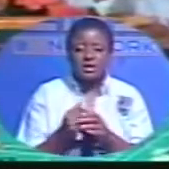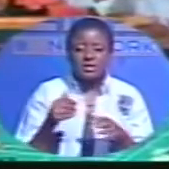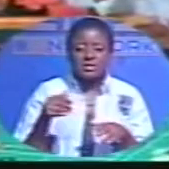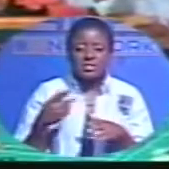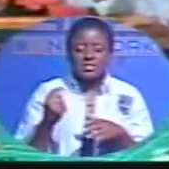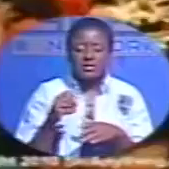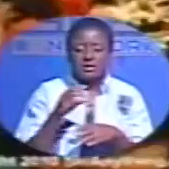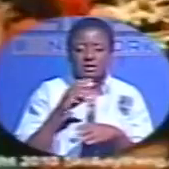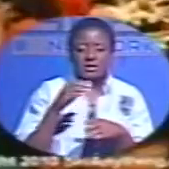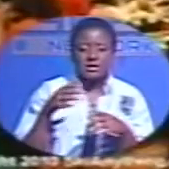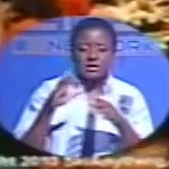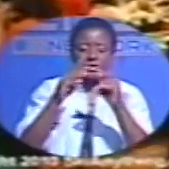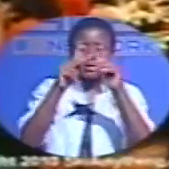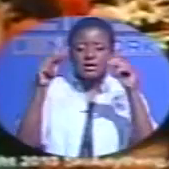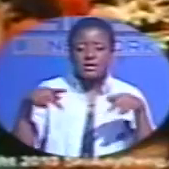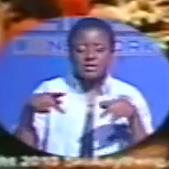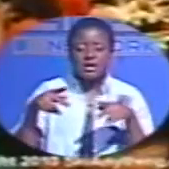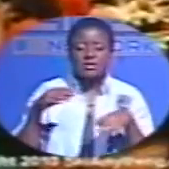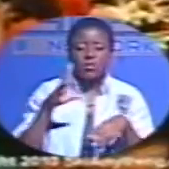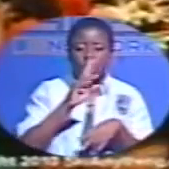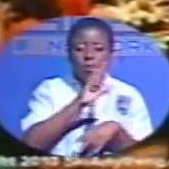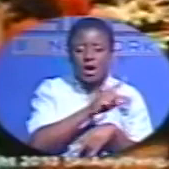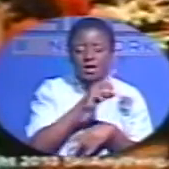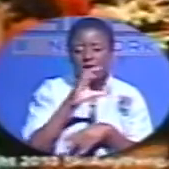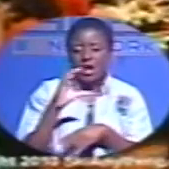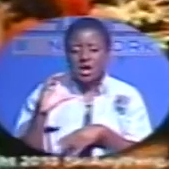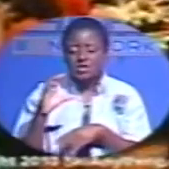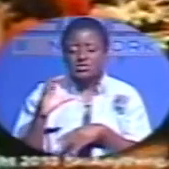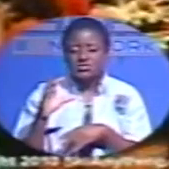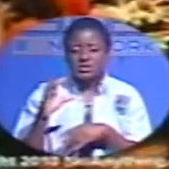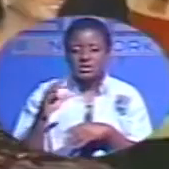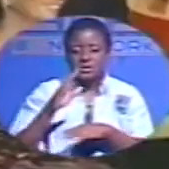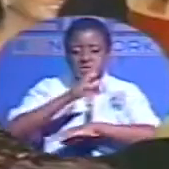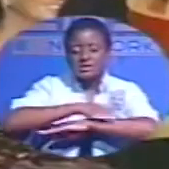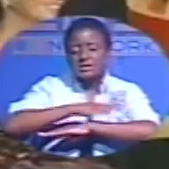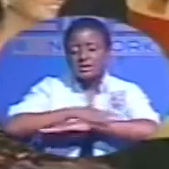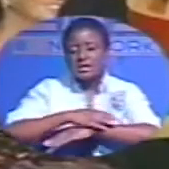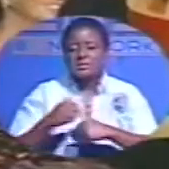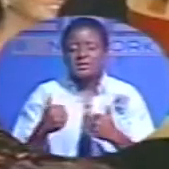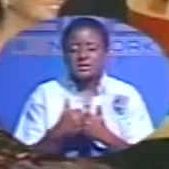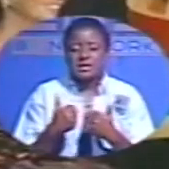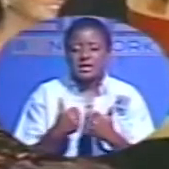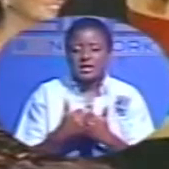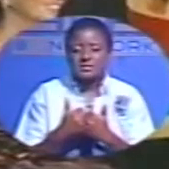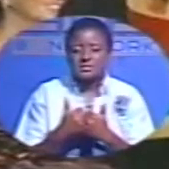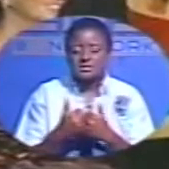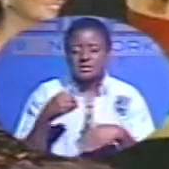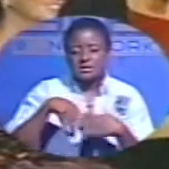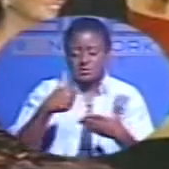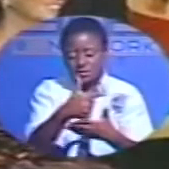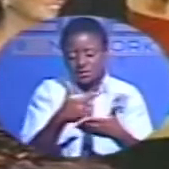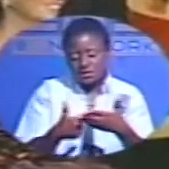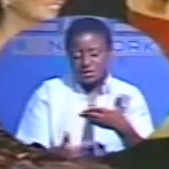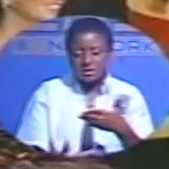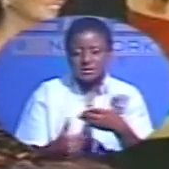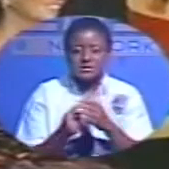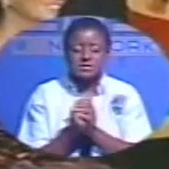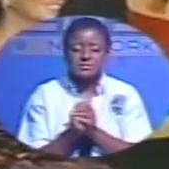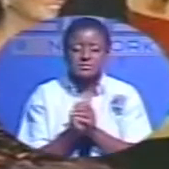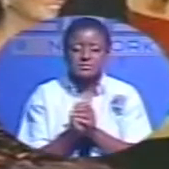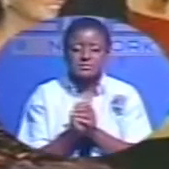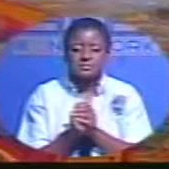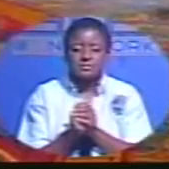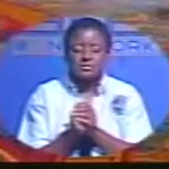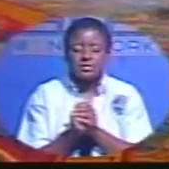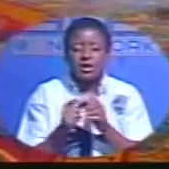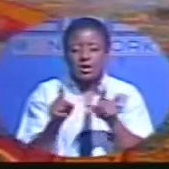including roulette, craps, blackjack, mini baccarat and baccarat, Caribbean stud poker, and Let It Ride. Also known as the